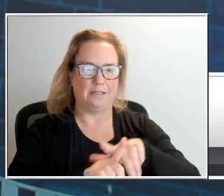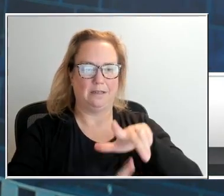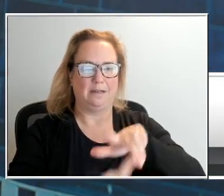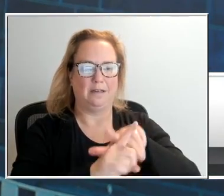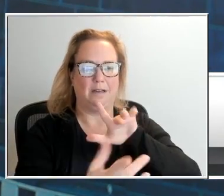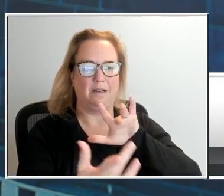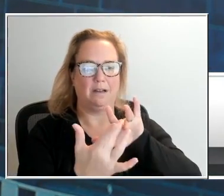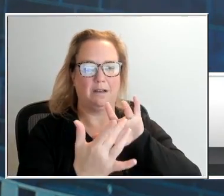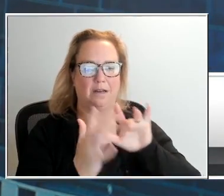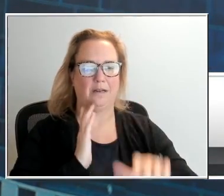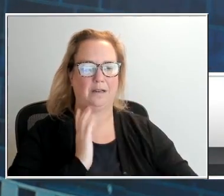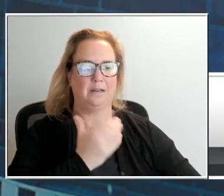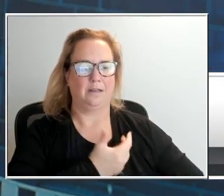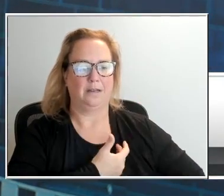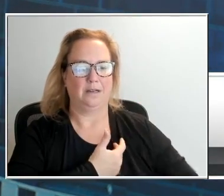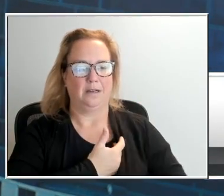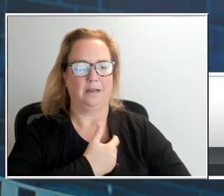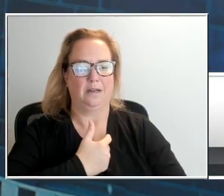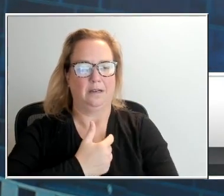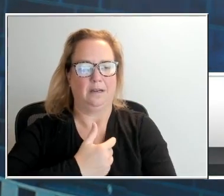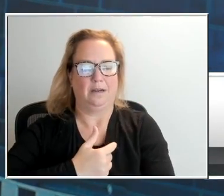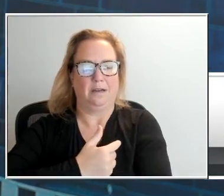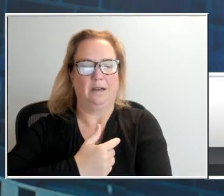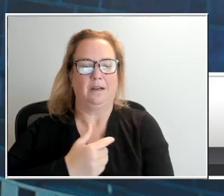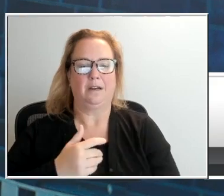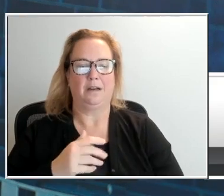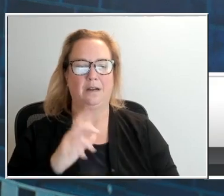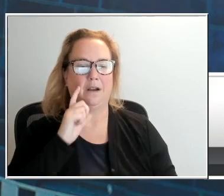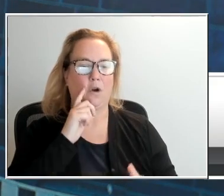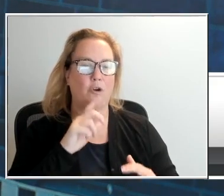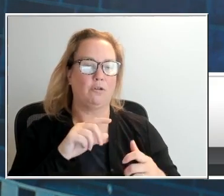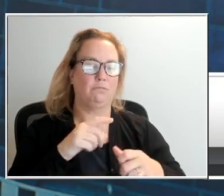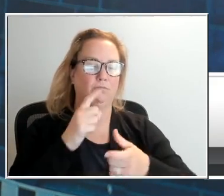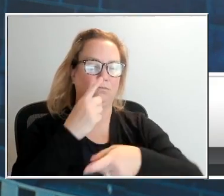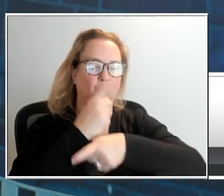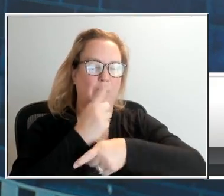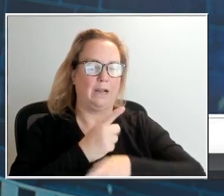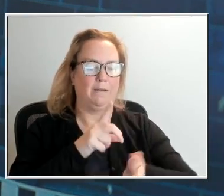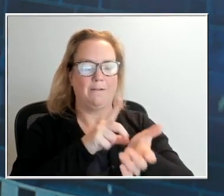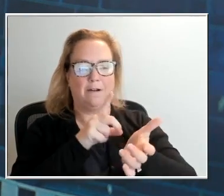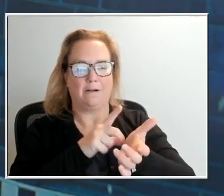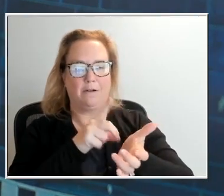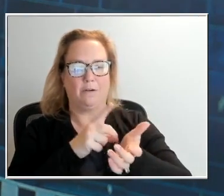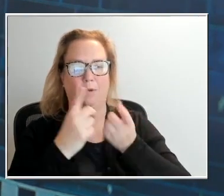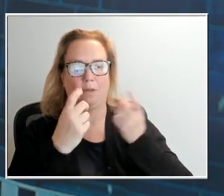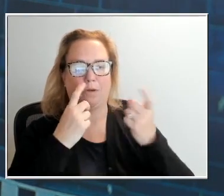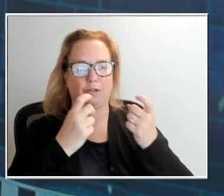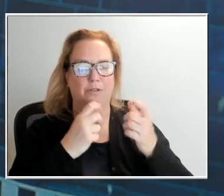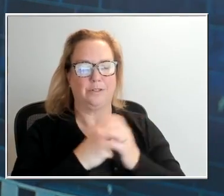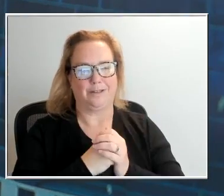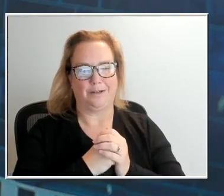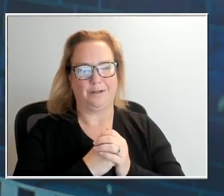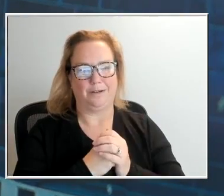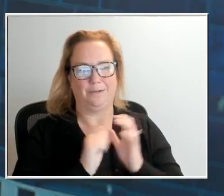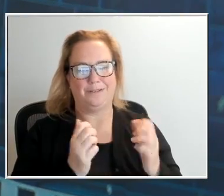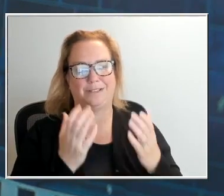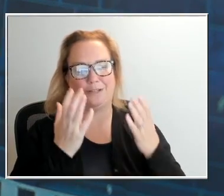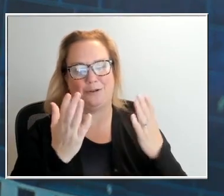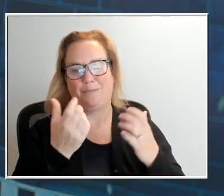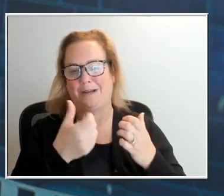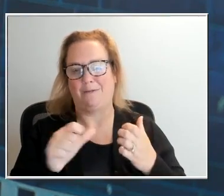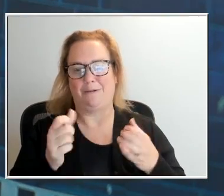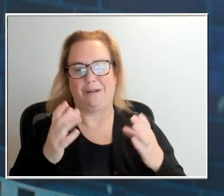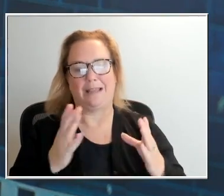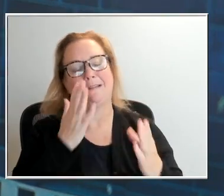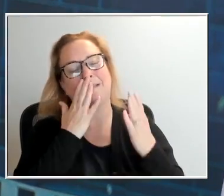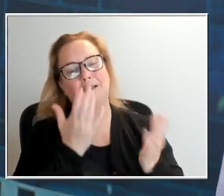out to us here, the Medical News Network, or your primary care physician with questions, and we'll be glad to set you up with anybody if we can. Thanks again to